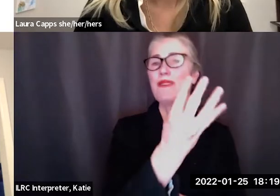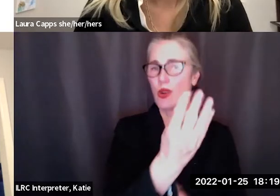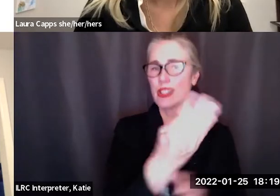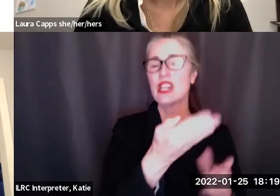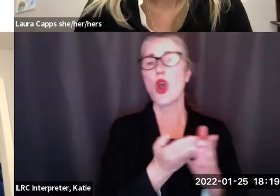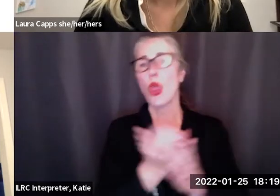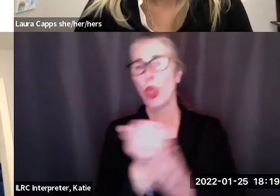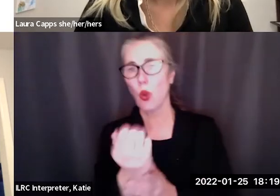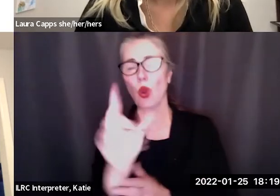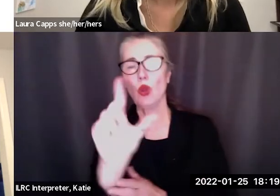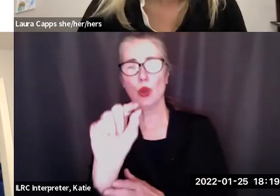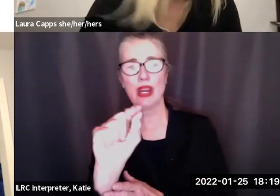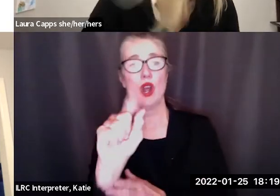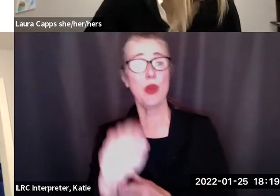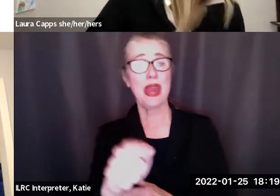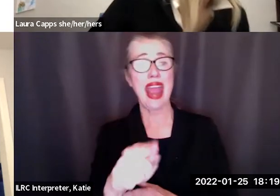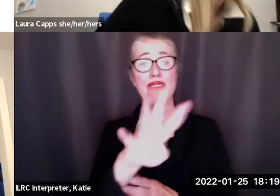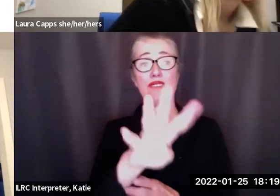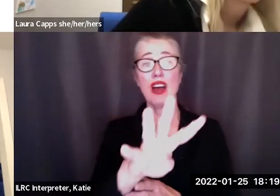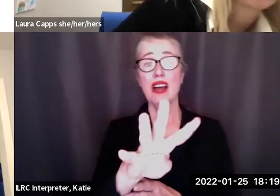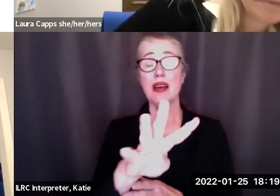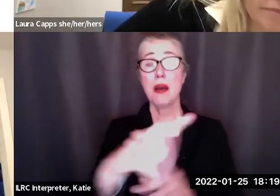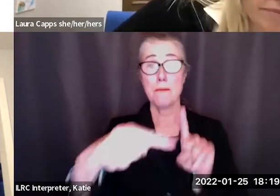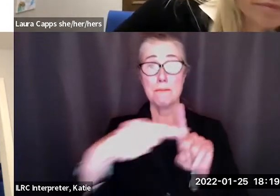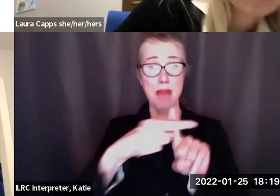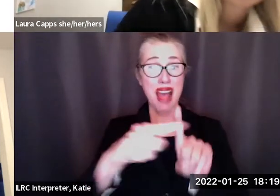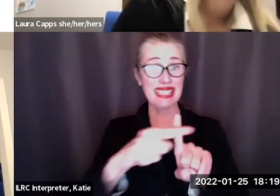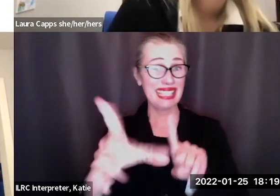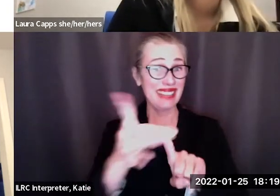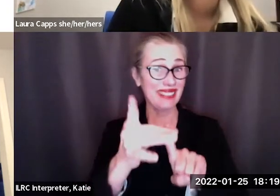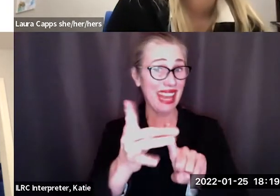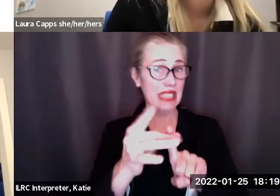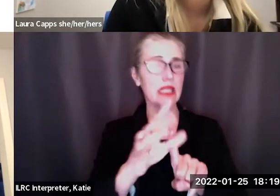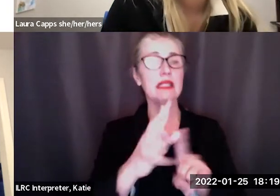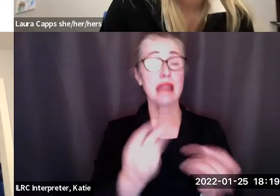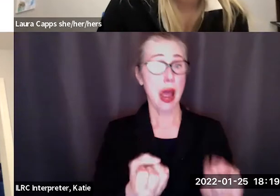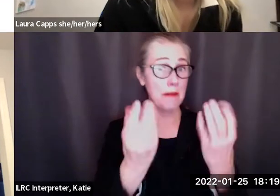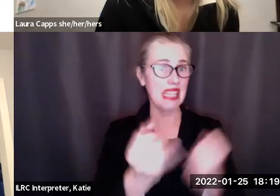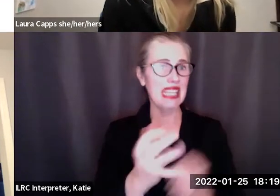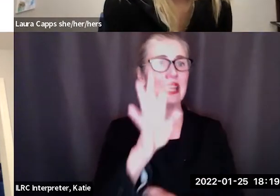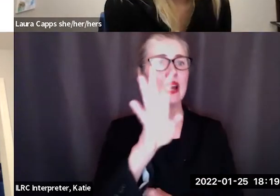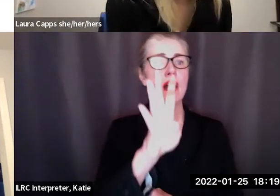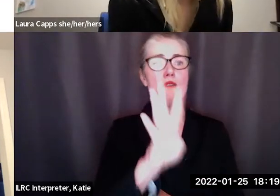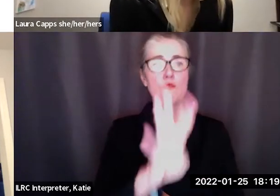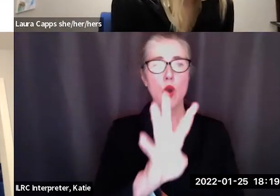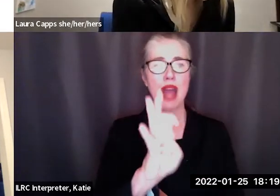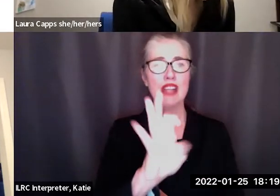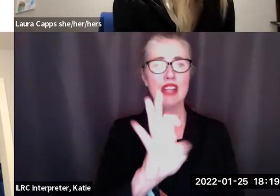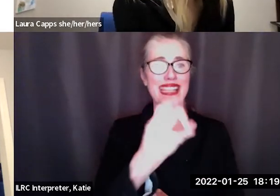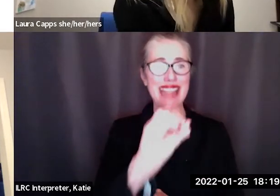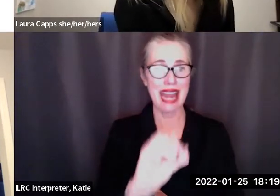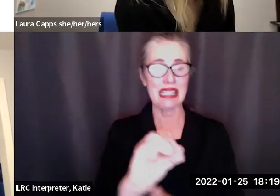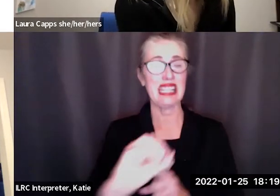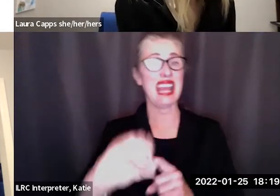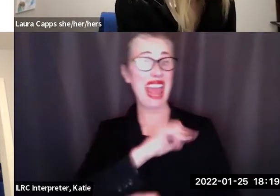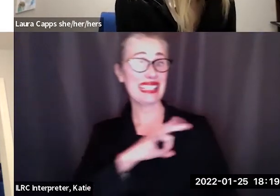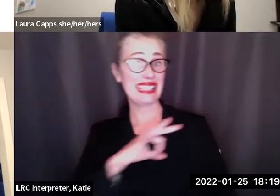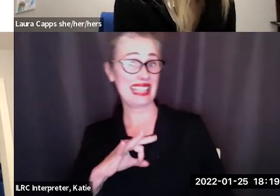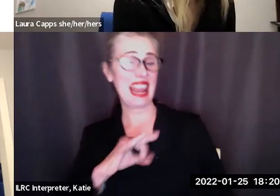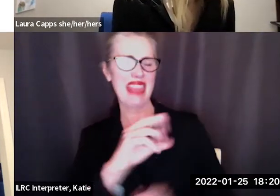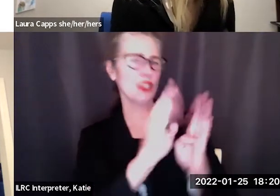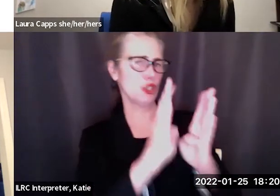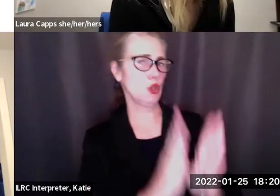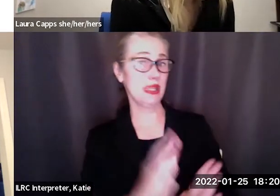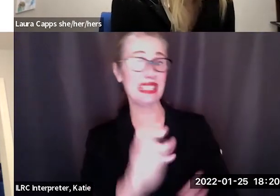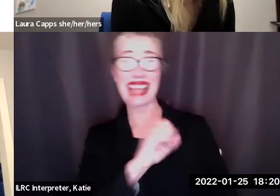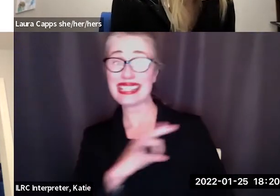490 positive student cases and 64 positive staff cases what i